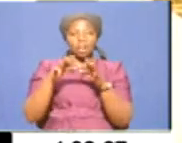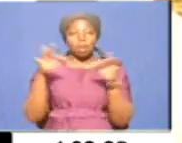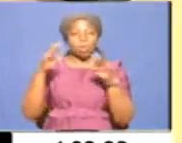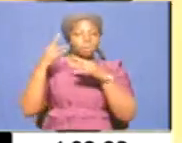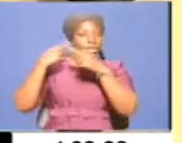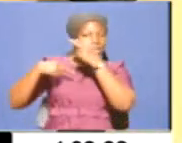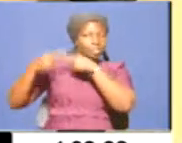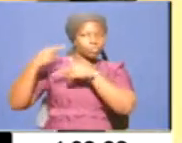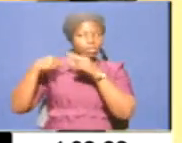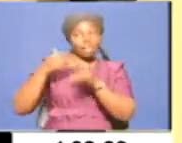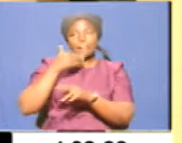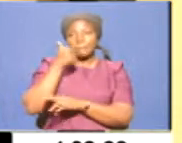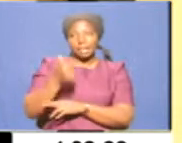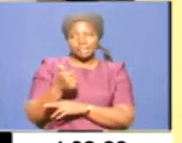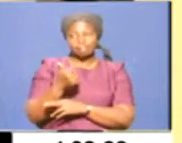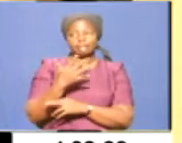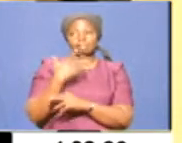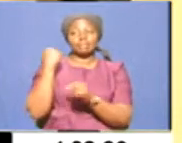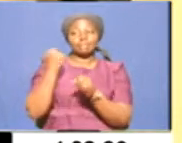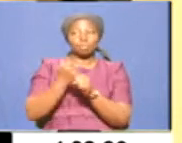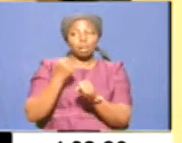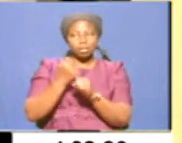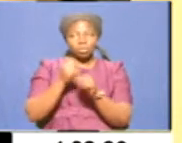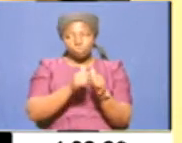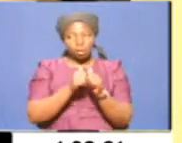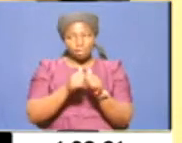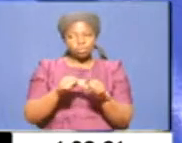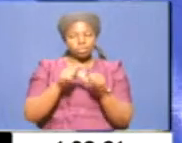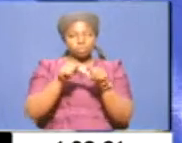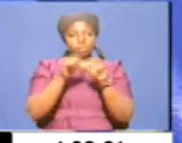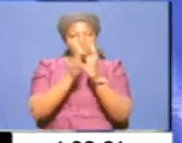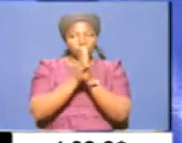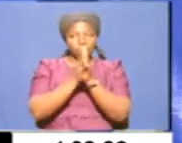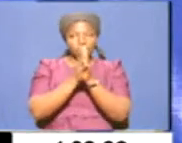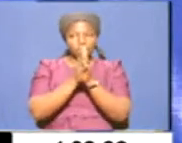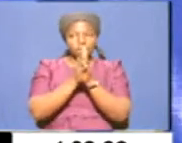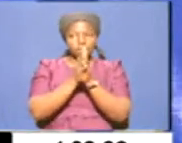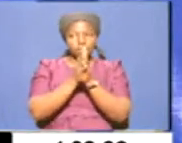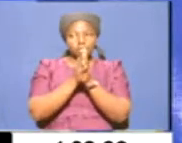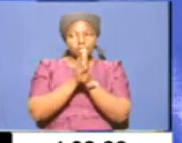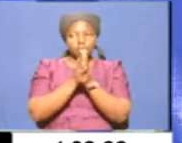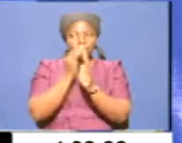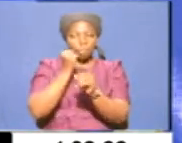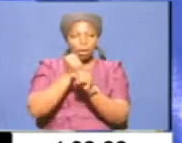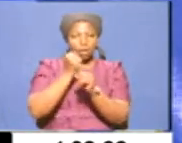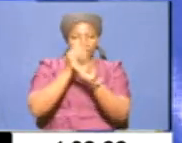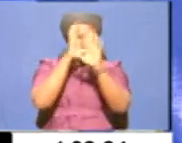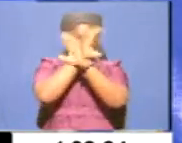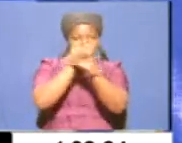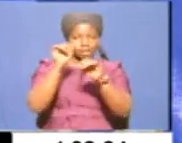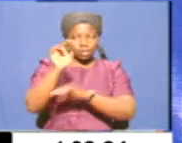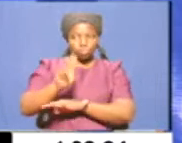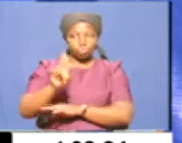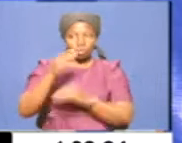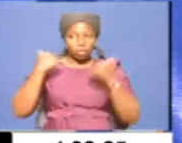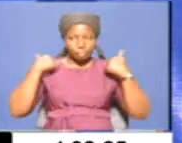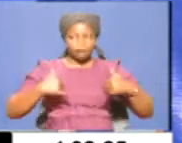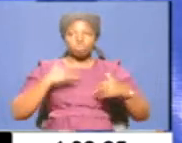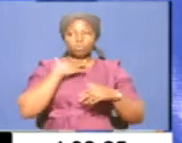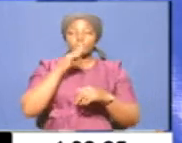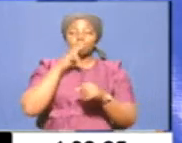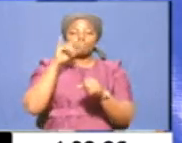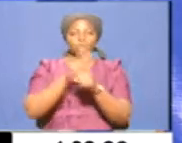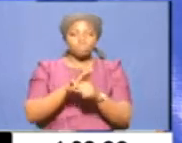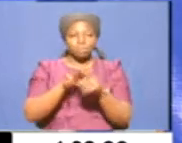suited to continue with the legacy of President Uhuru Kenyatta. Mimi nataka kuhakikishia kama chama cha ODM, ule uhusiano